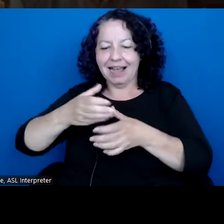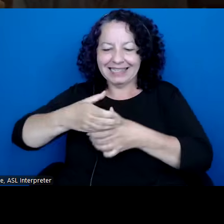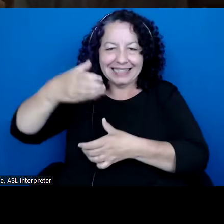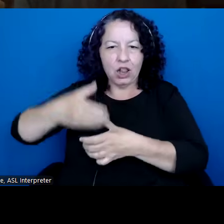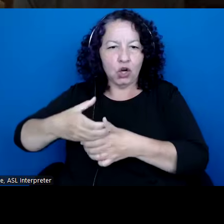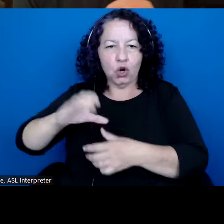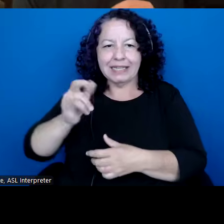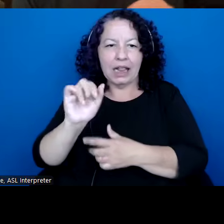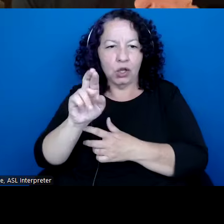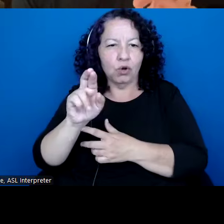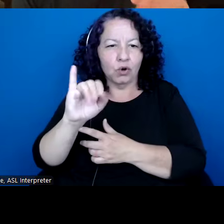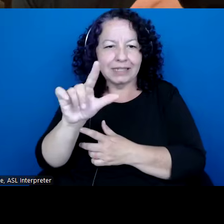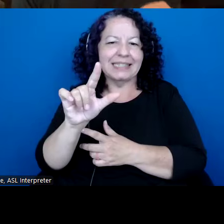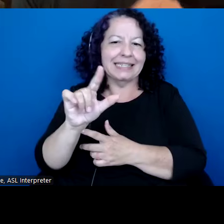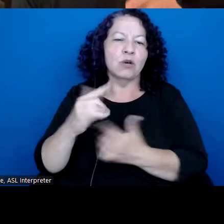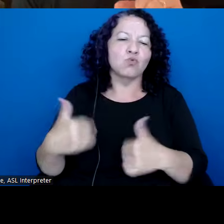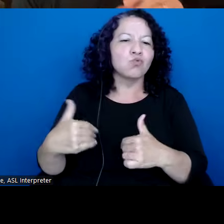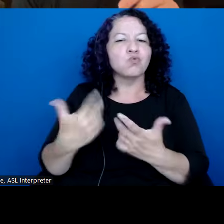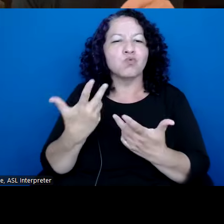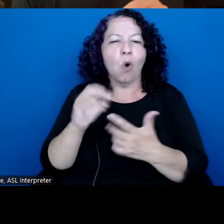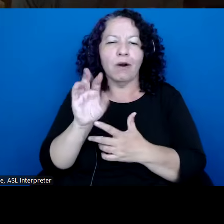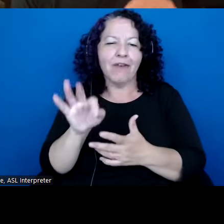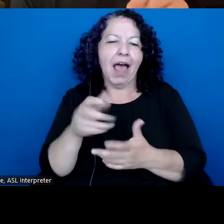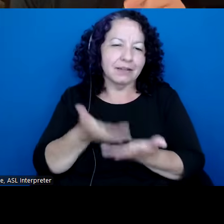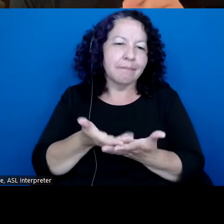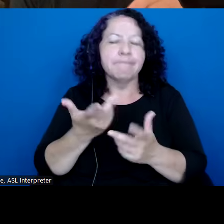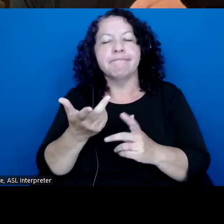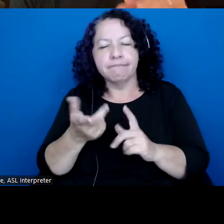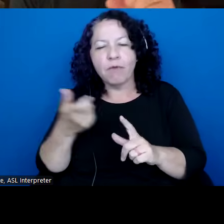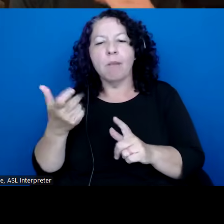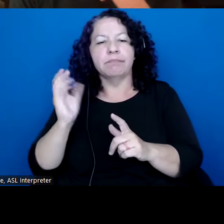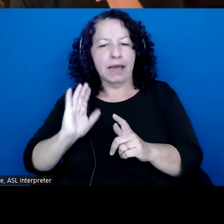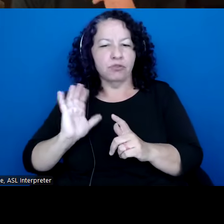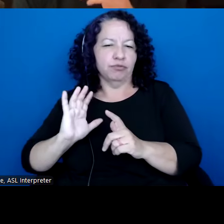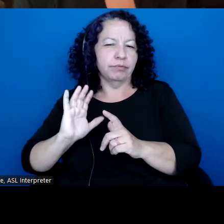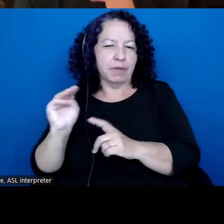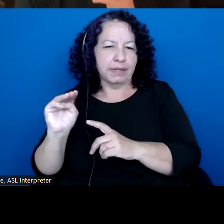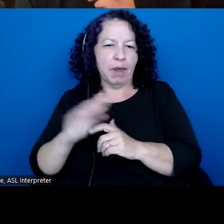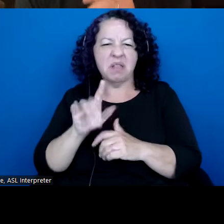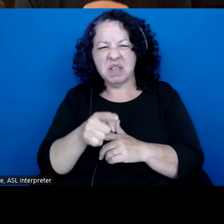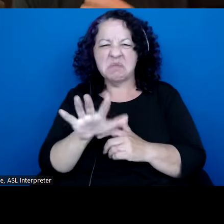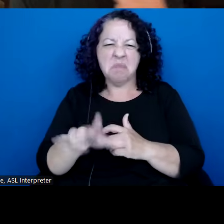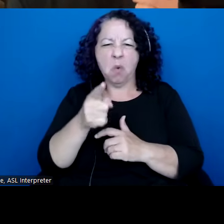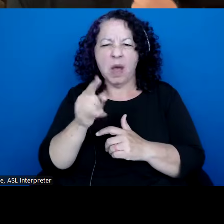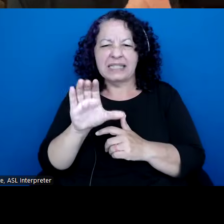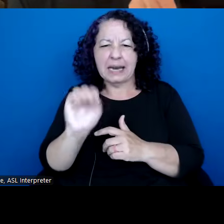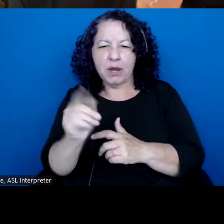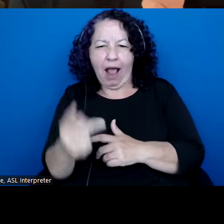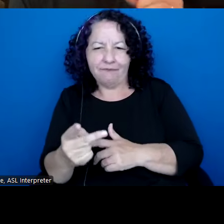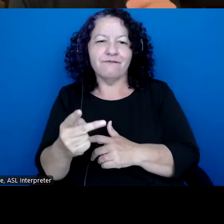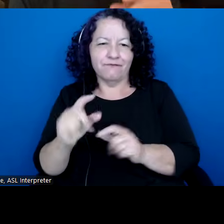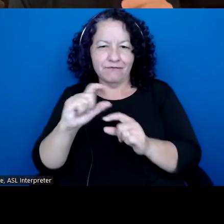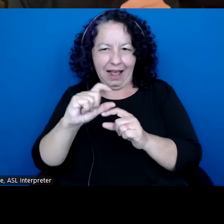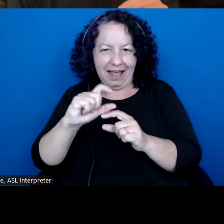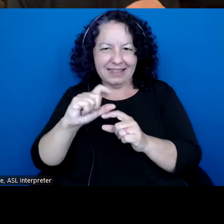ancient Mesopotamia. These are often very small. I think this one is about a centimeter and a half high, often made out